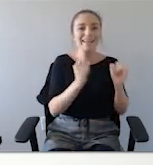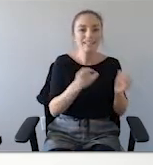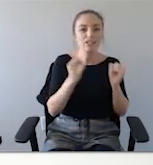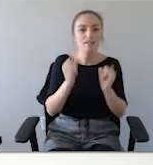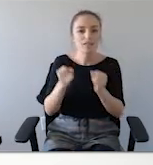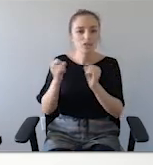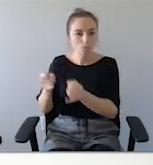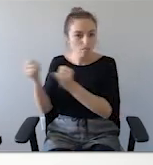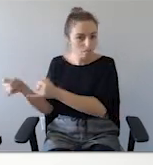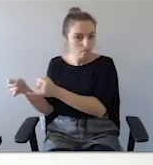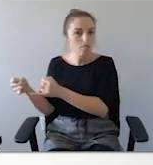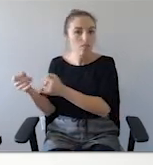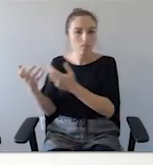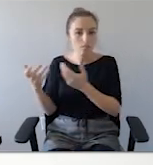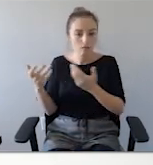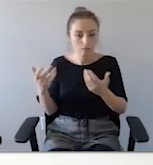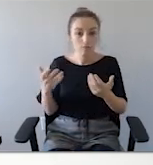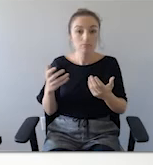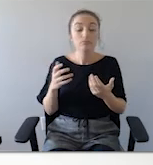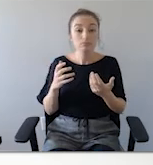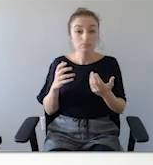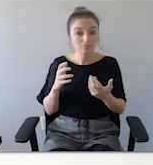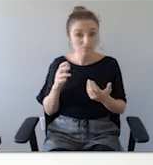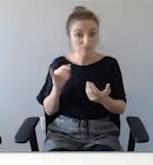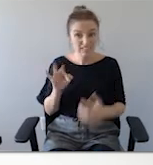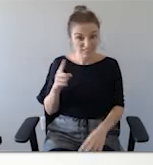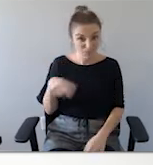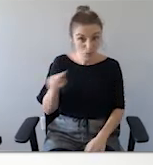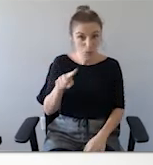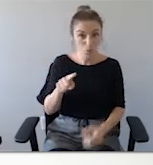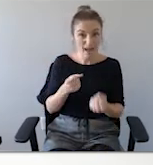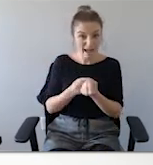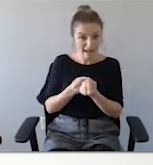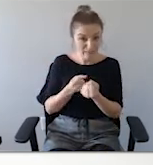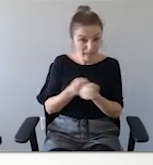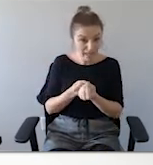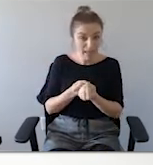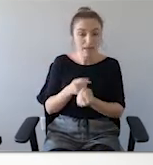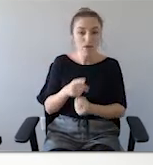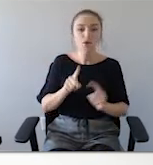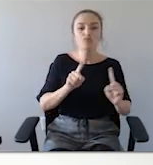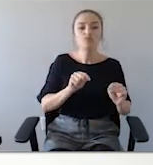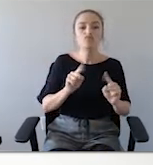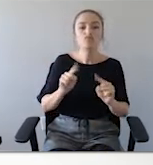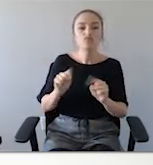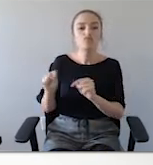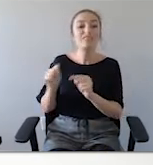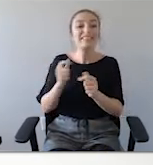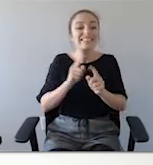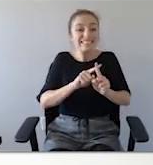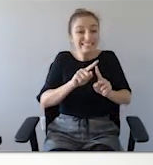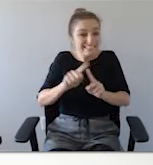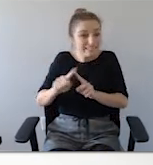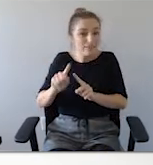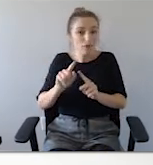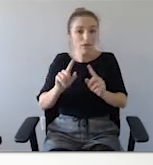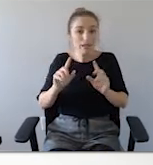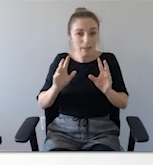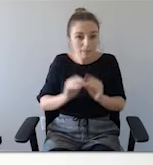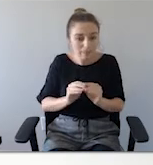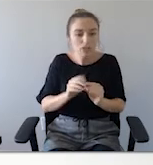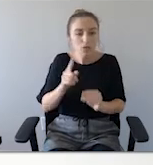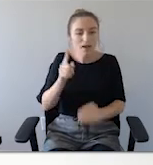have. If you are an advocate and you're attending multiple meetings, that meeting that you're sitting in is for